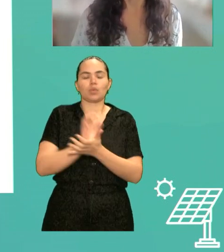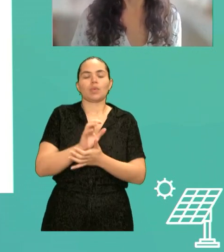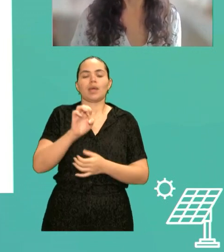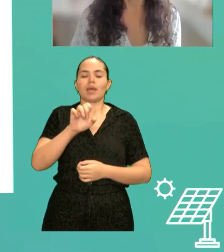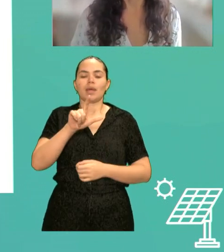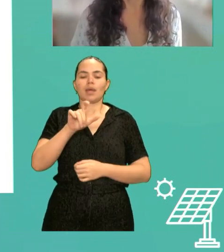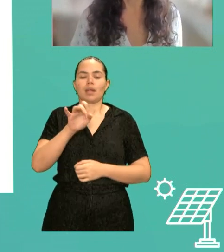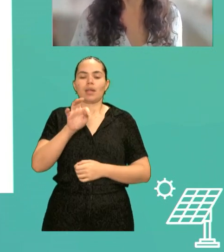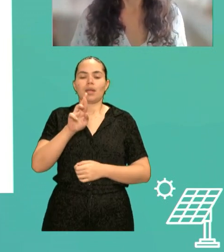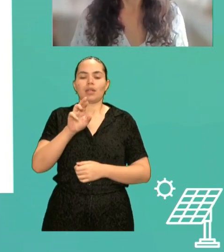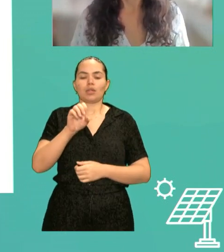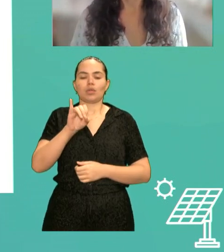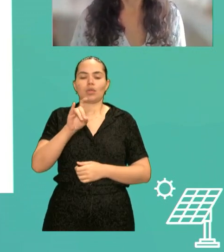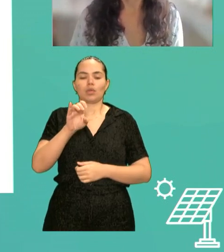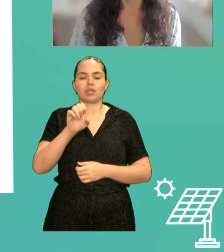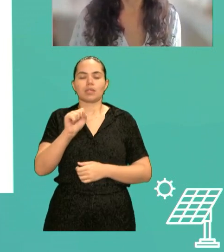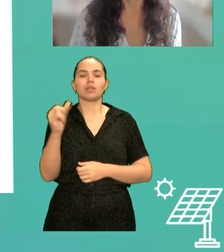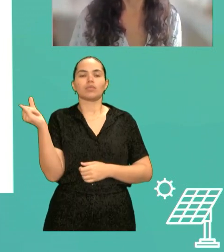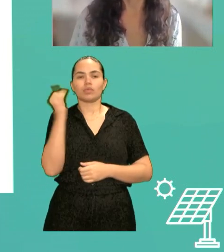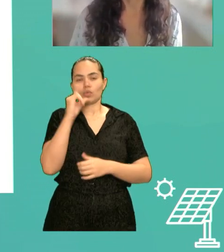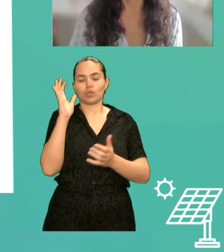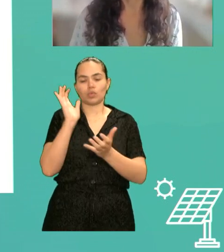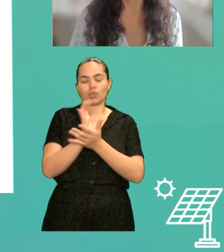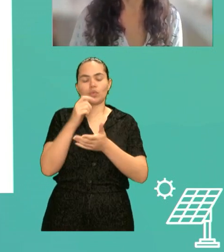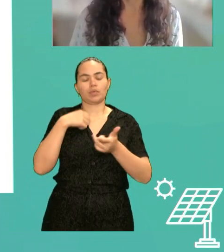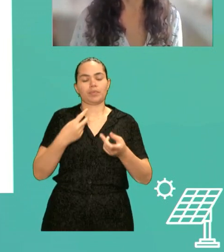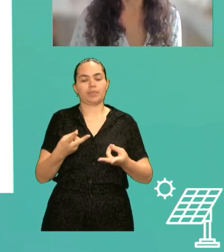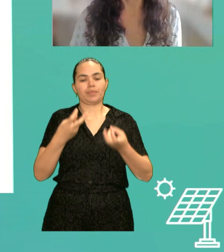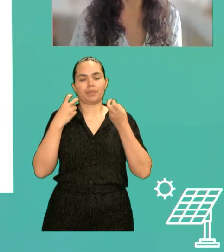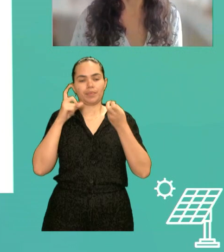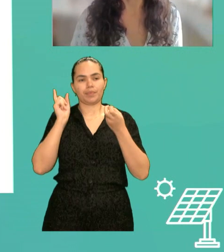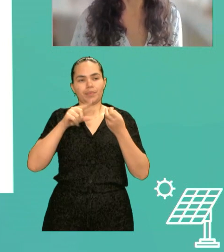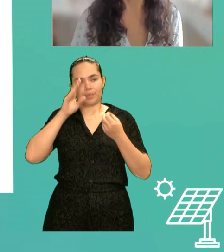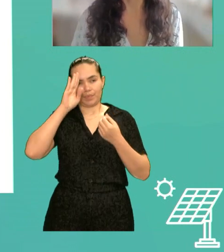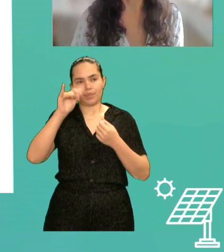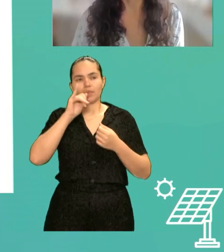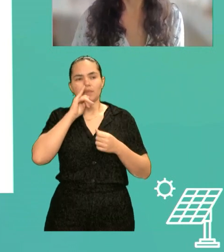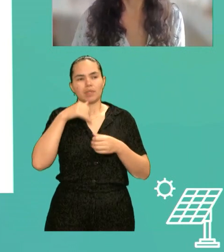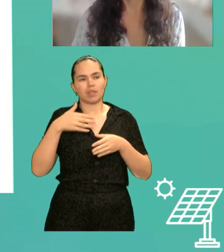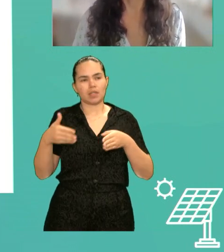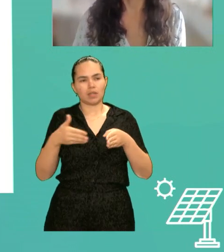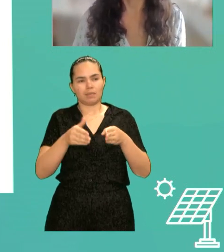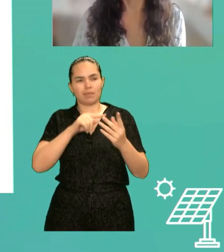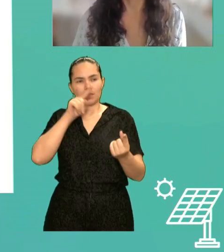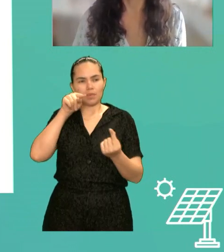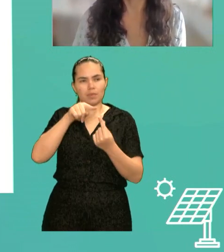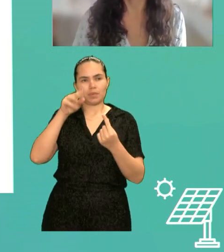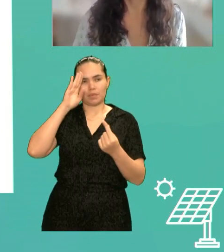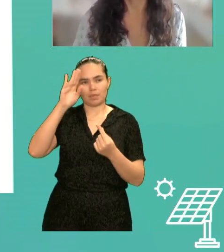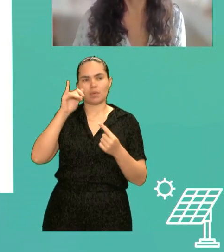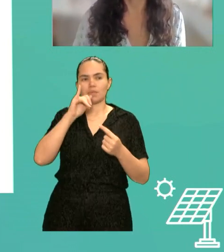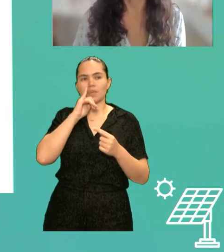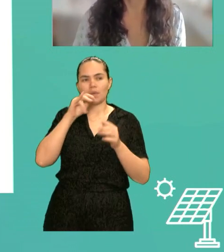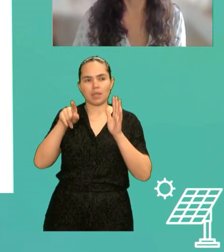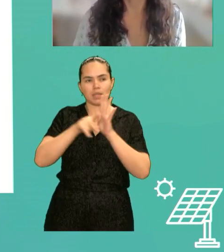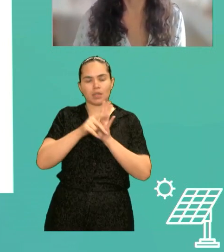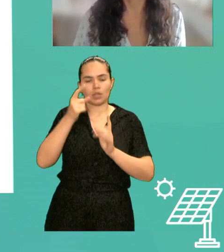we see as a more feasible pathway, the technology we bet on is the pay